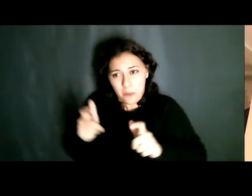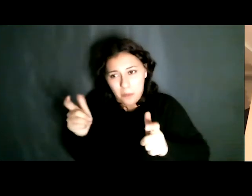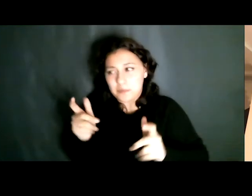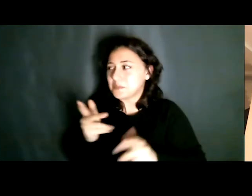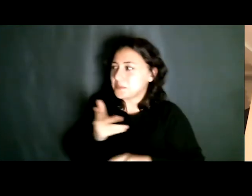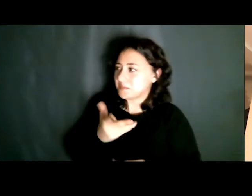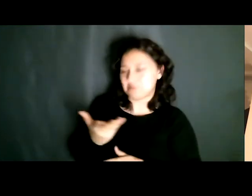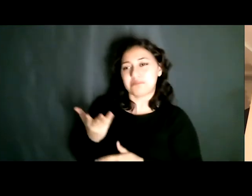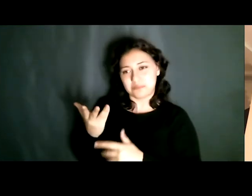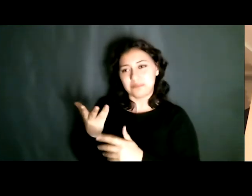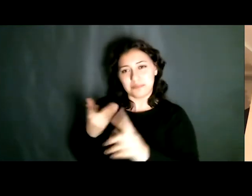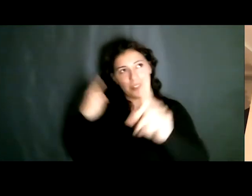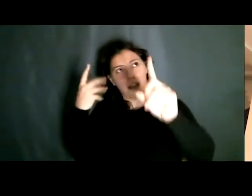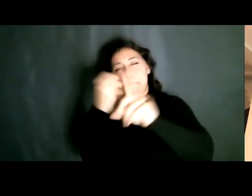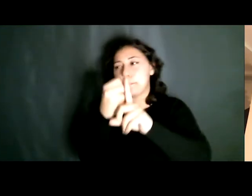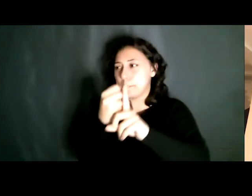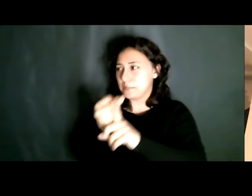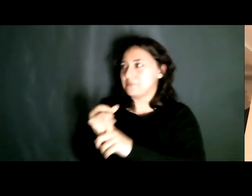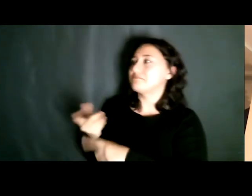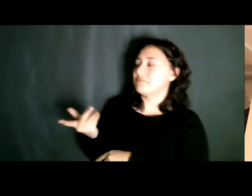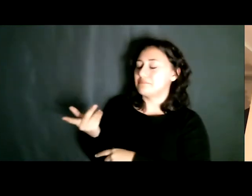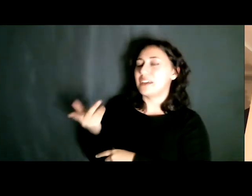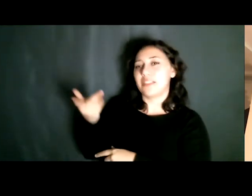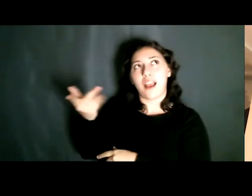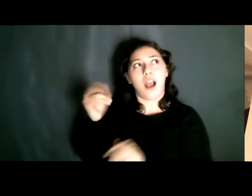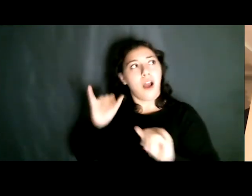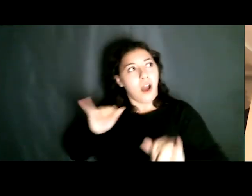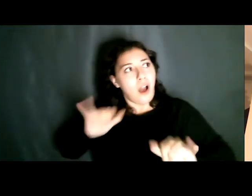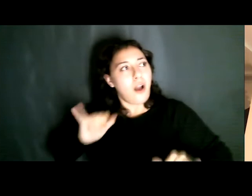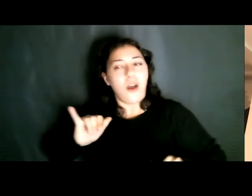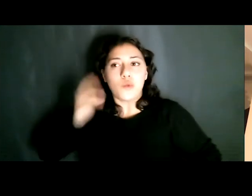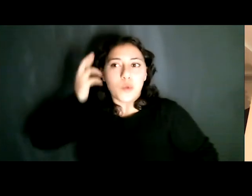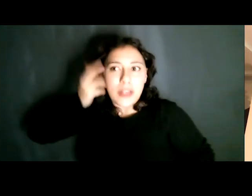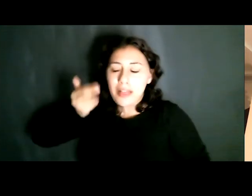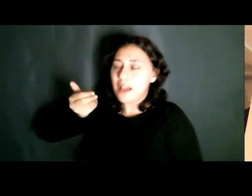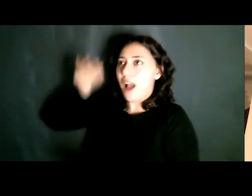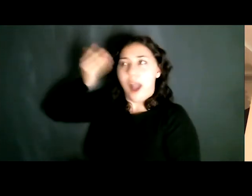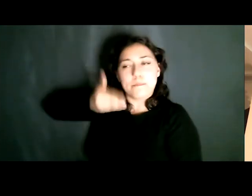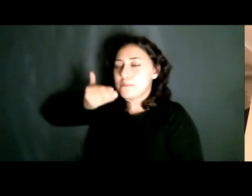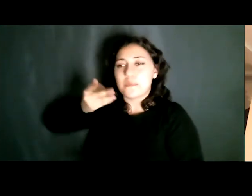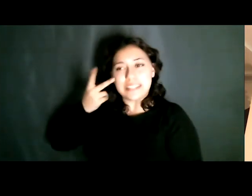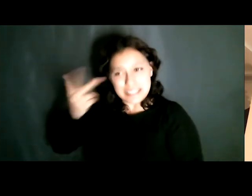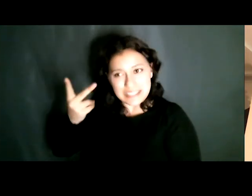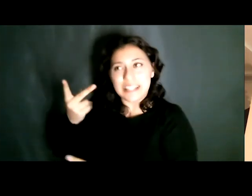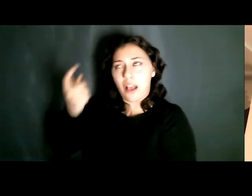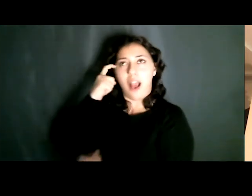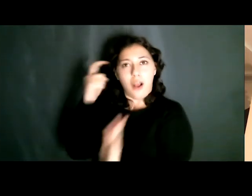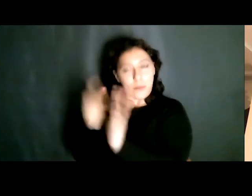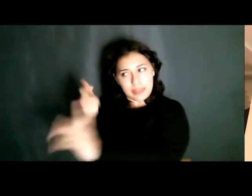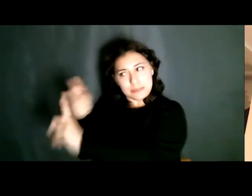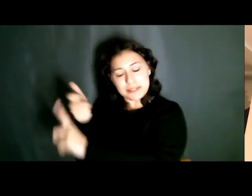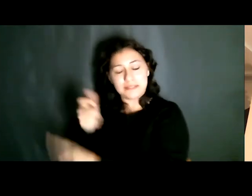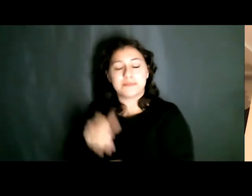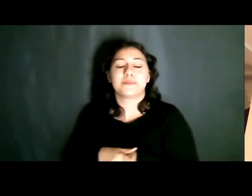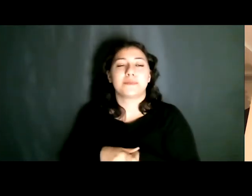to celebrate 52 individuals for their hard work, for their commitment, and their influence that